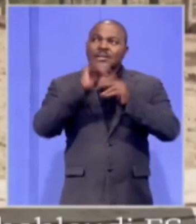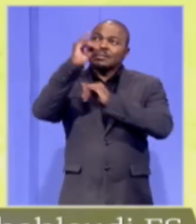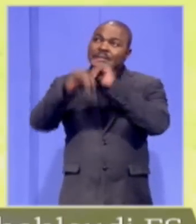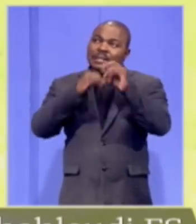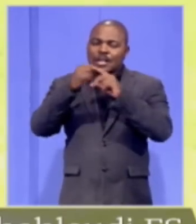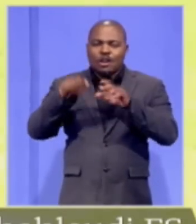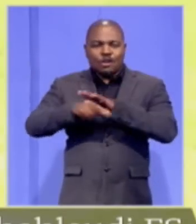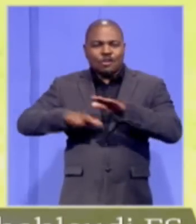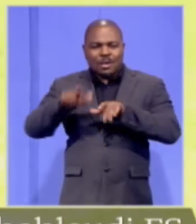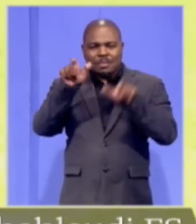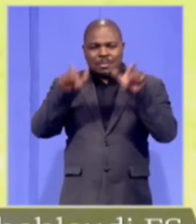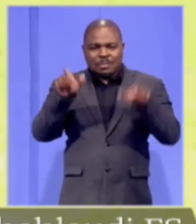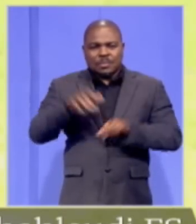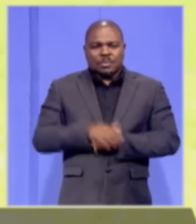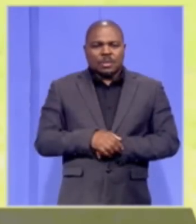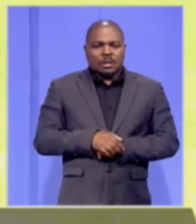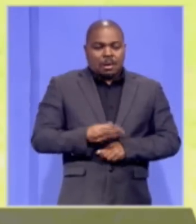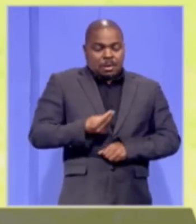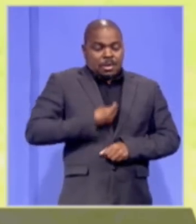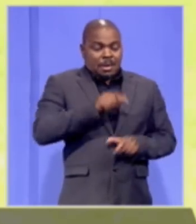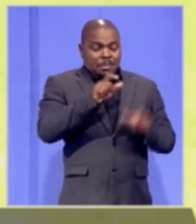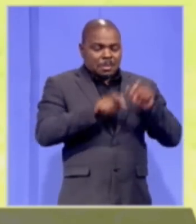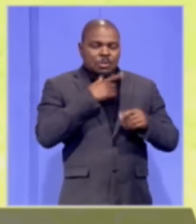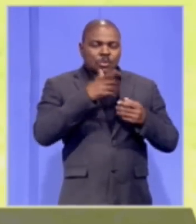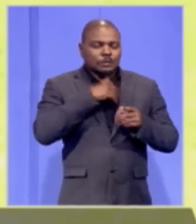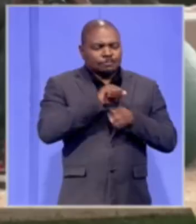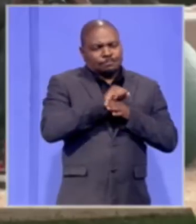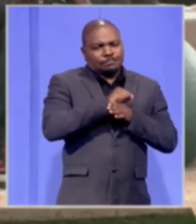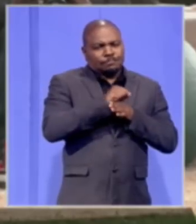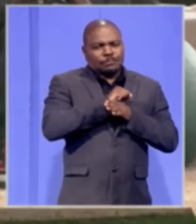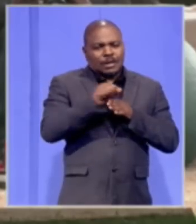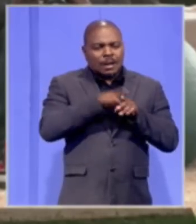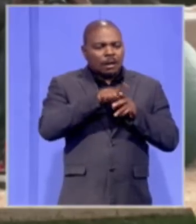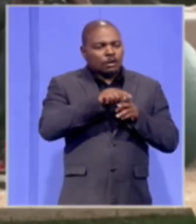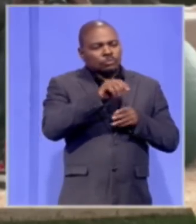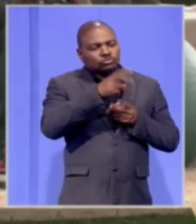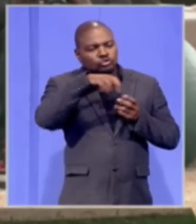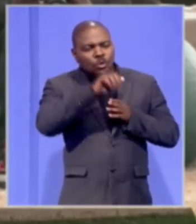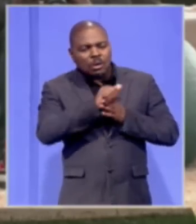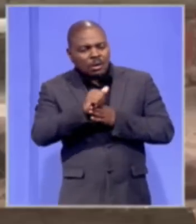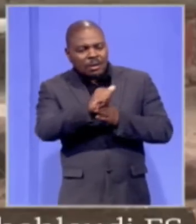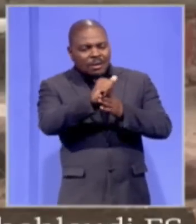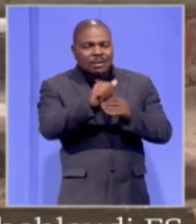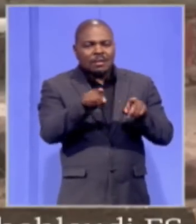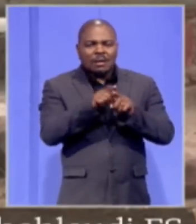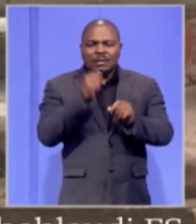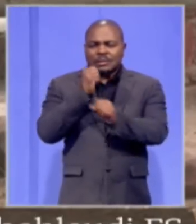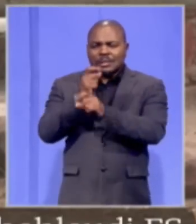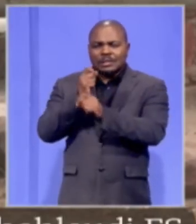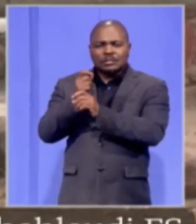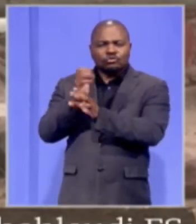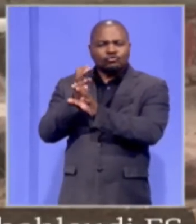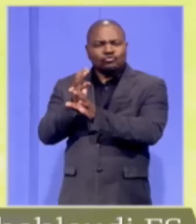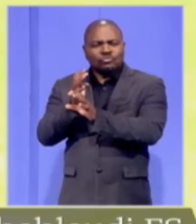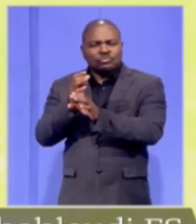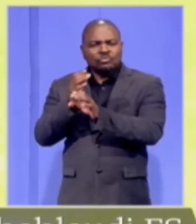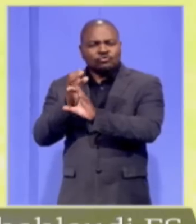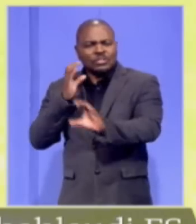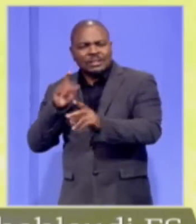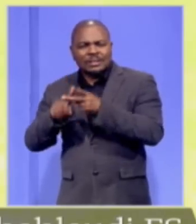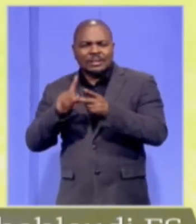will be training young people who are tour guides for each and every area to ensure that in taxi ranks, in garages,